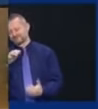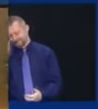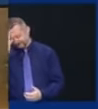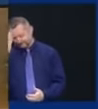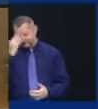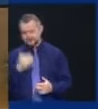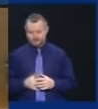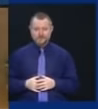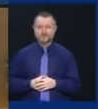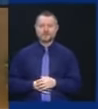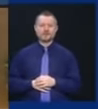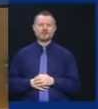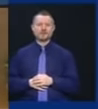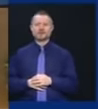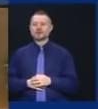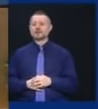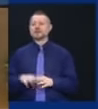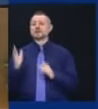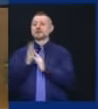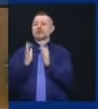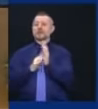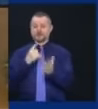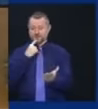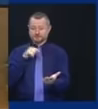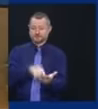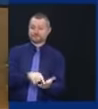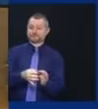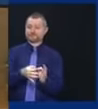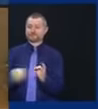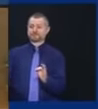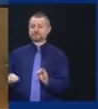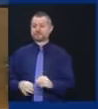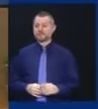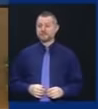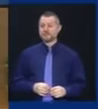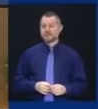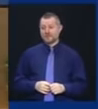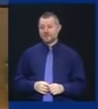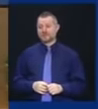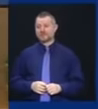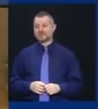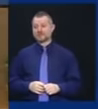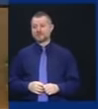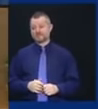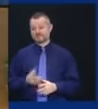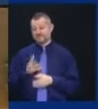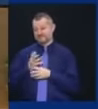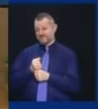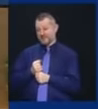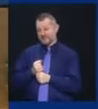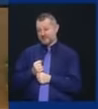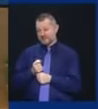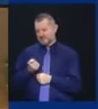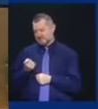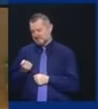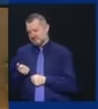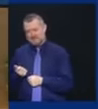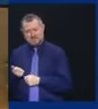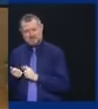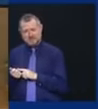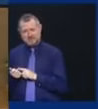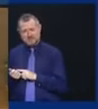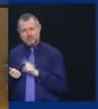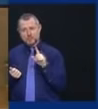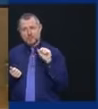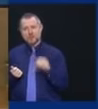I can tell you that the Bible says that if you have the seed, if you have the faith of a mustard seed, you can say to the mountain, get